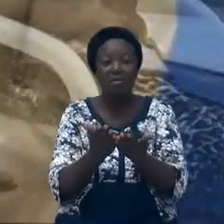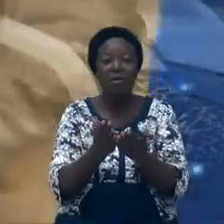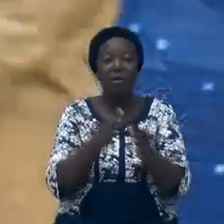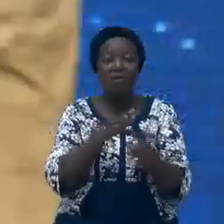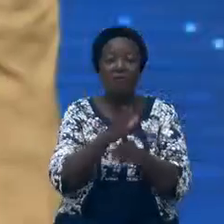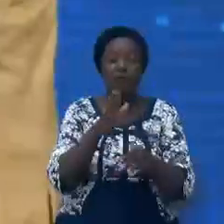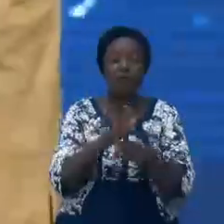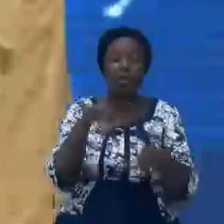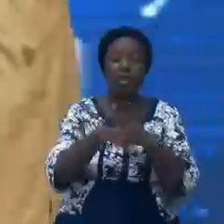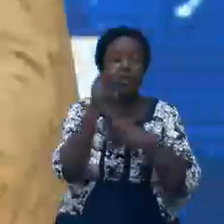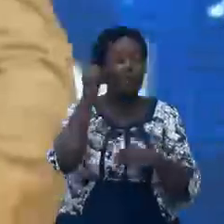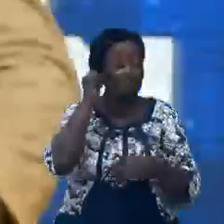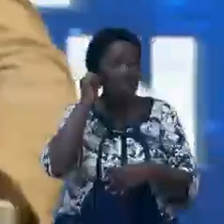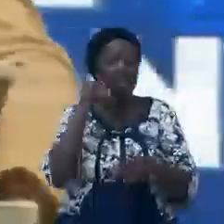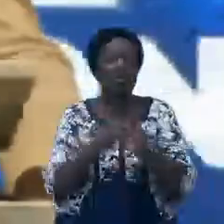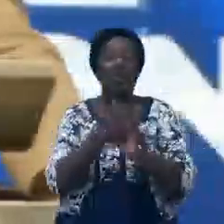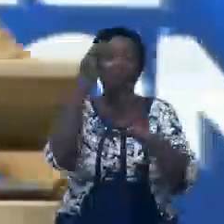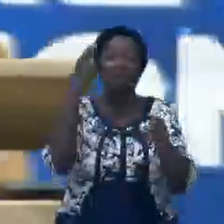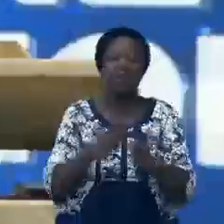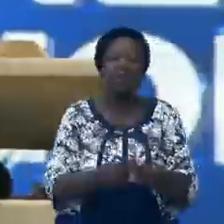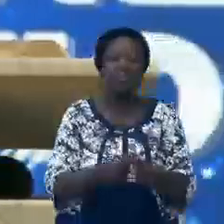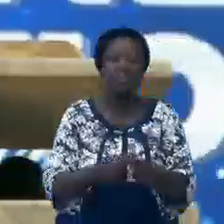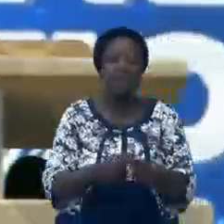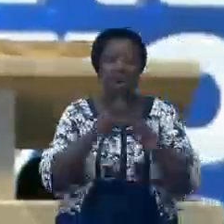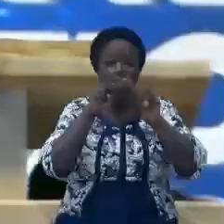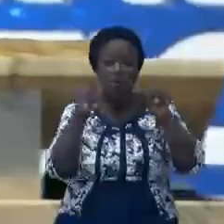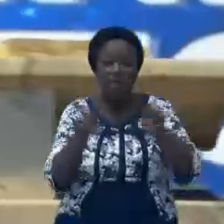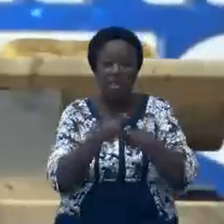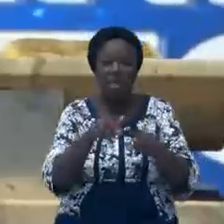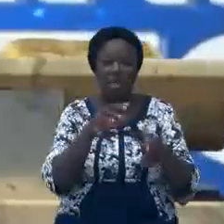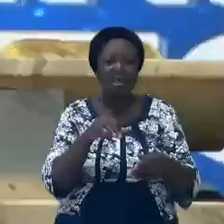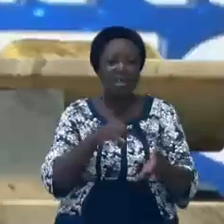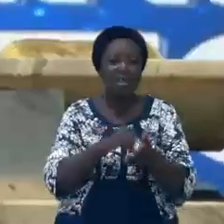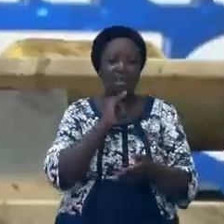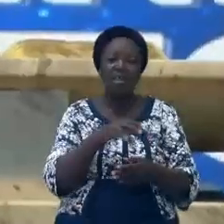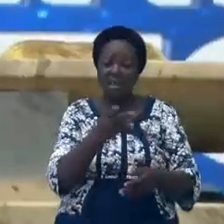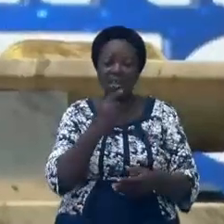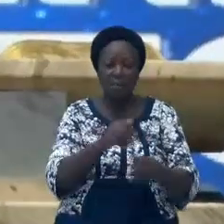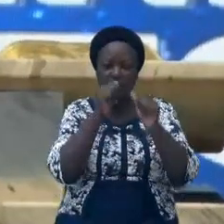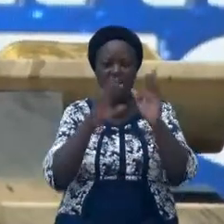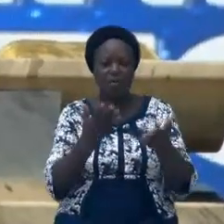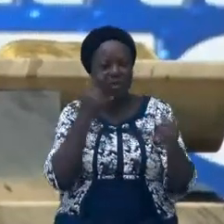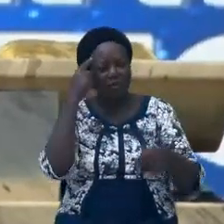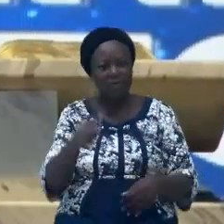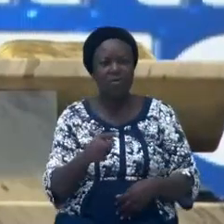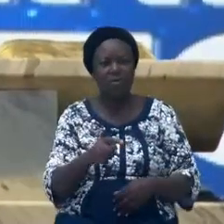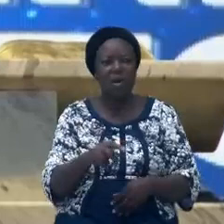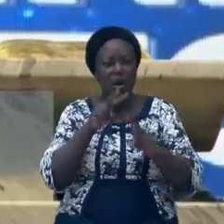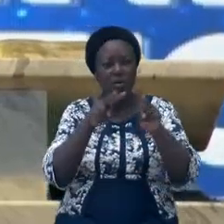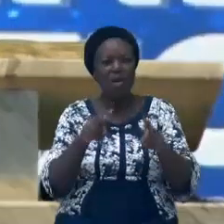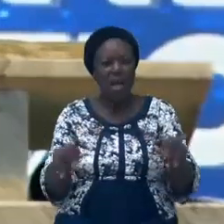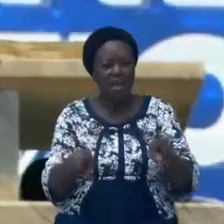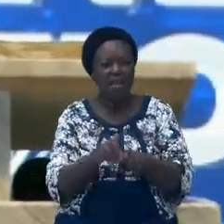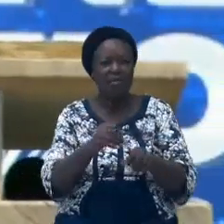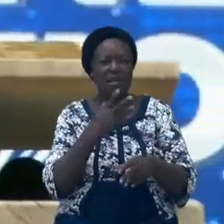Is this scripture fulfilled in your ears? Looks like there's a blessing waiting